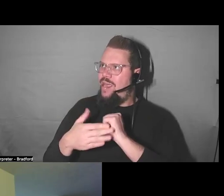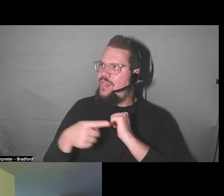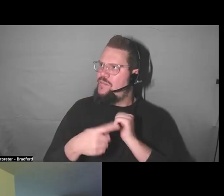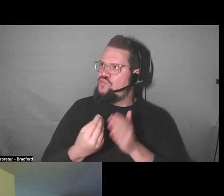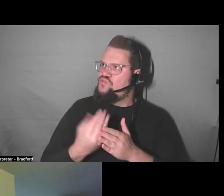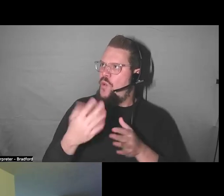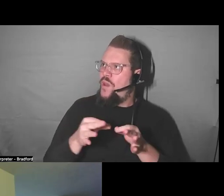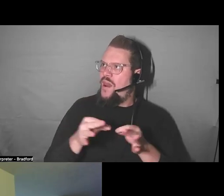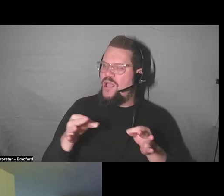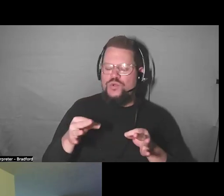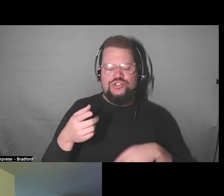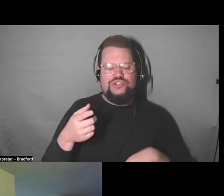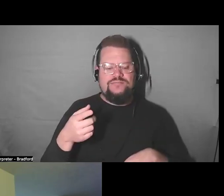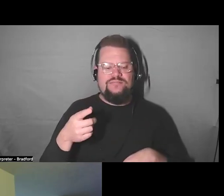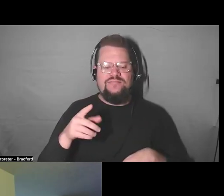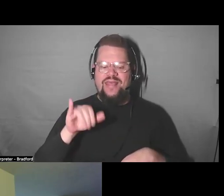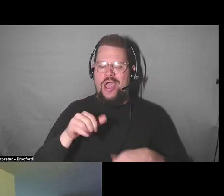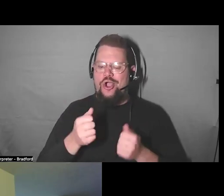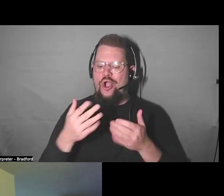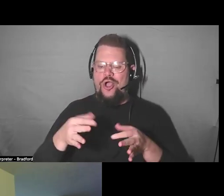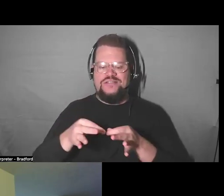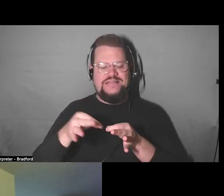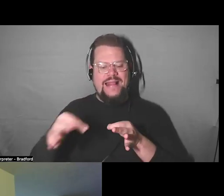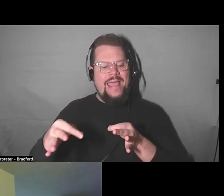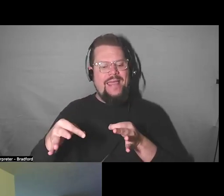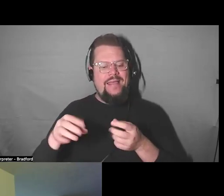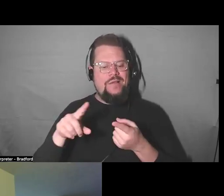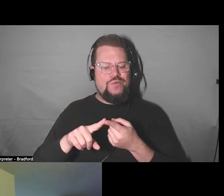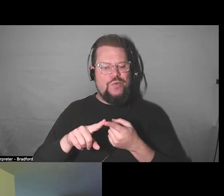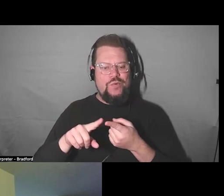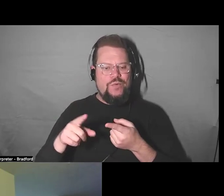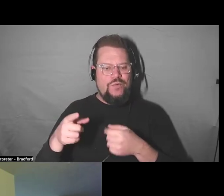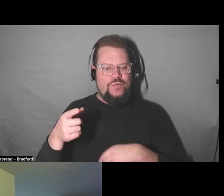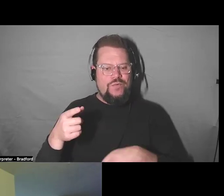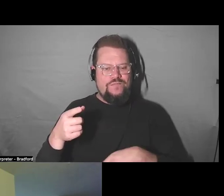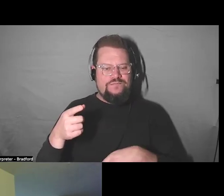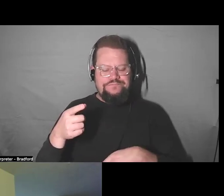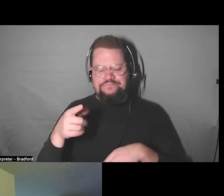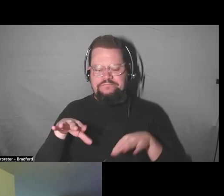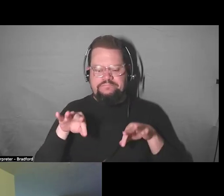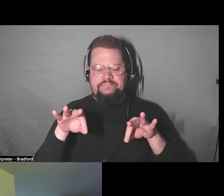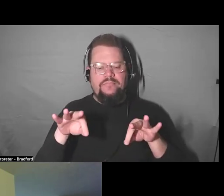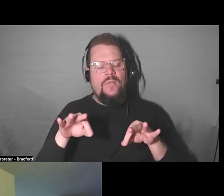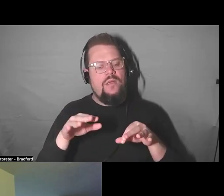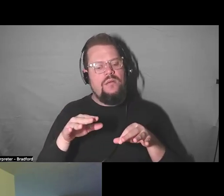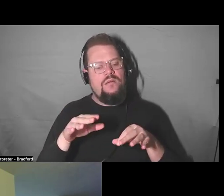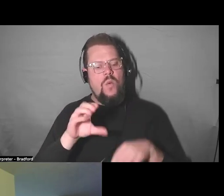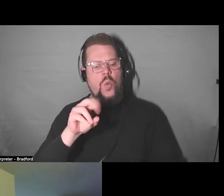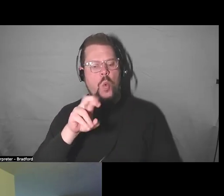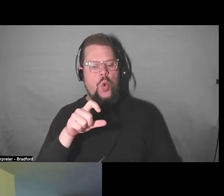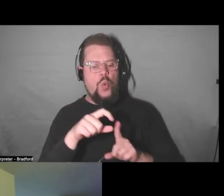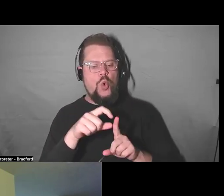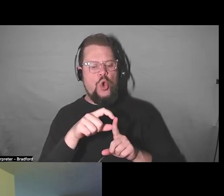overall. This has put a little delay in trying to obtain information on what core words might be more salient for the student. Do you have